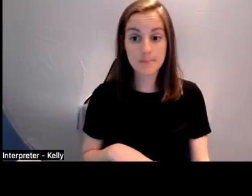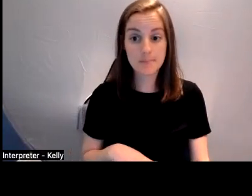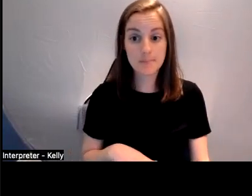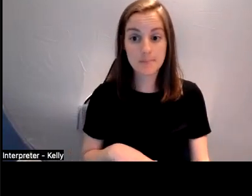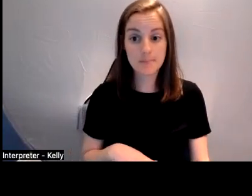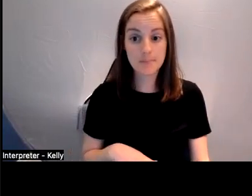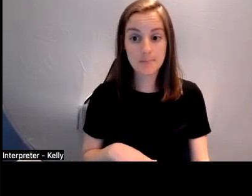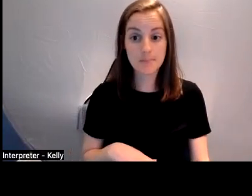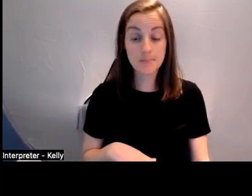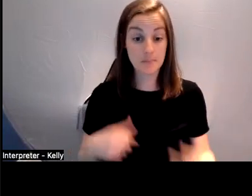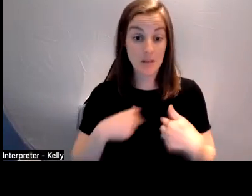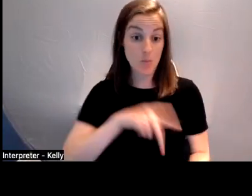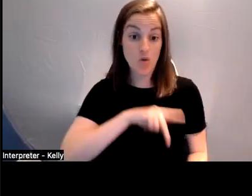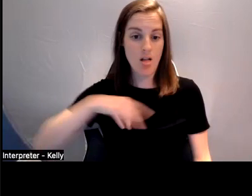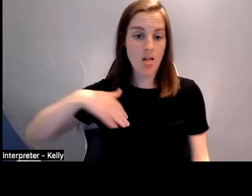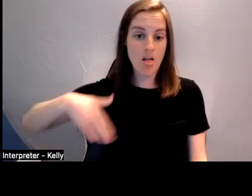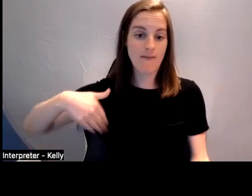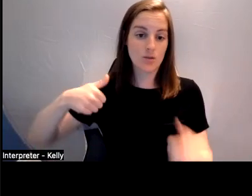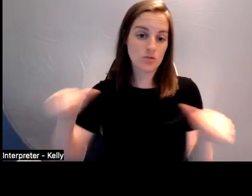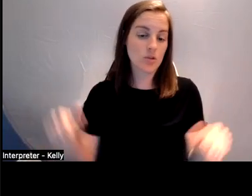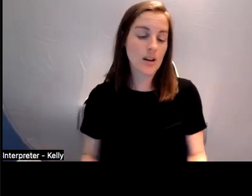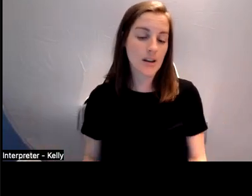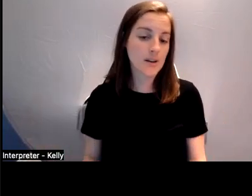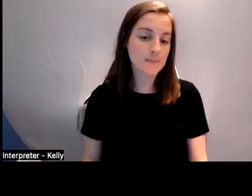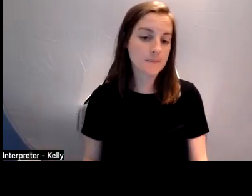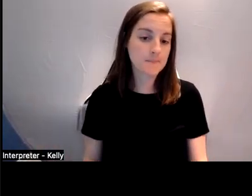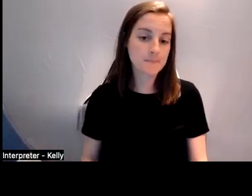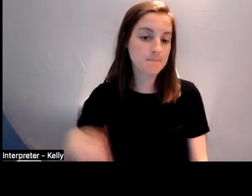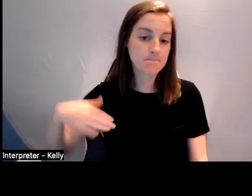I haven't personally tried and looked into that sort of area yet.